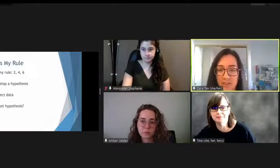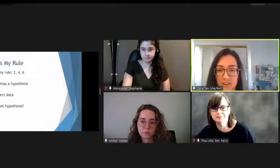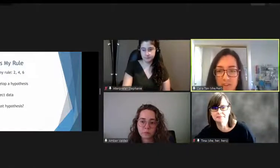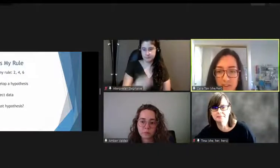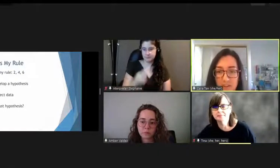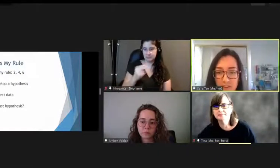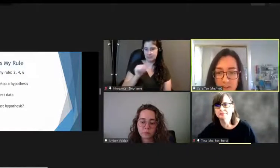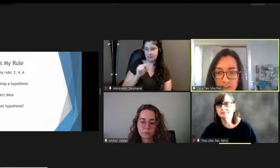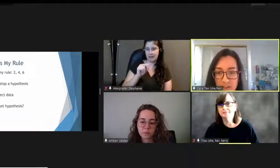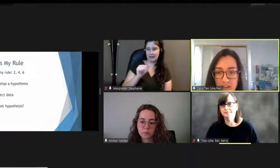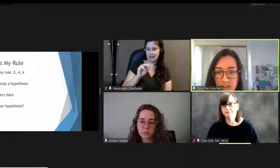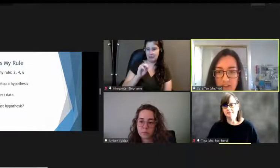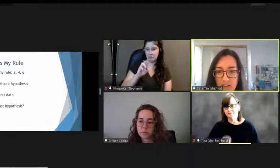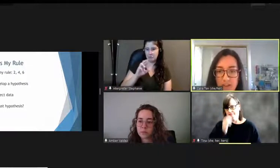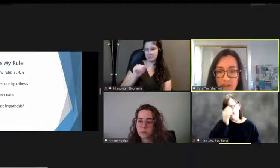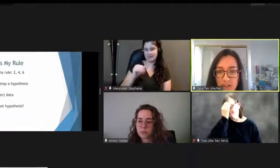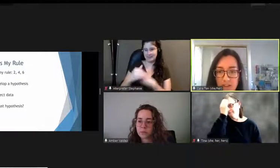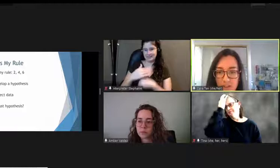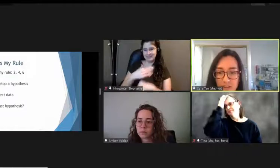person.